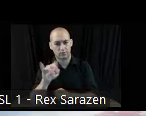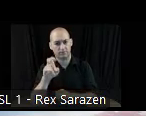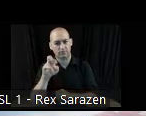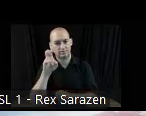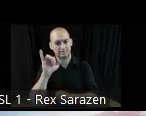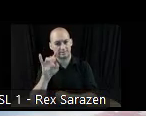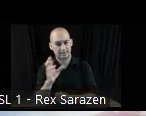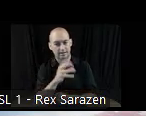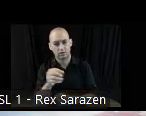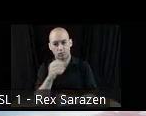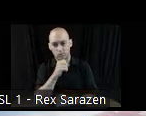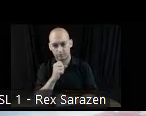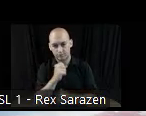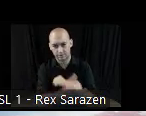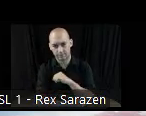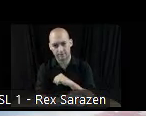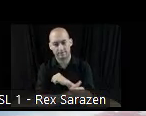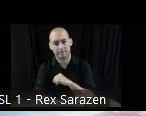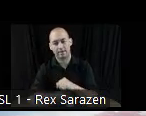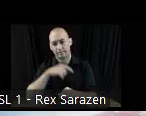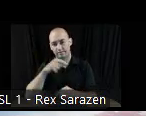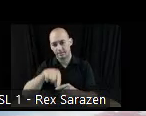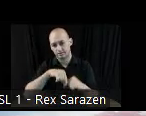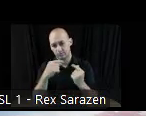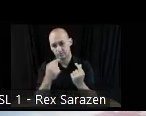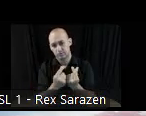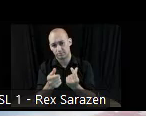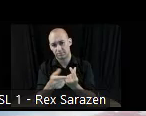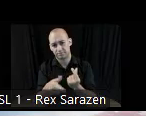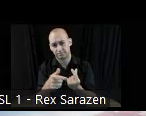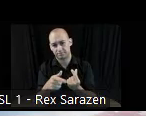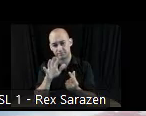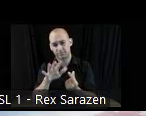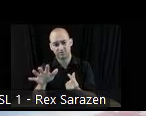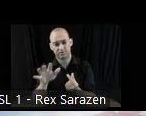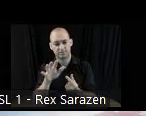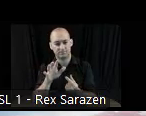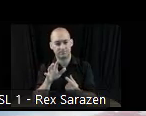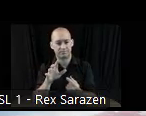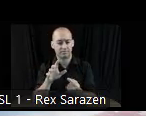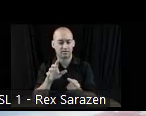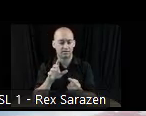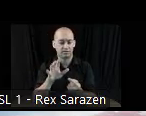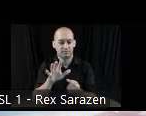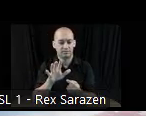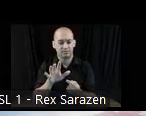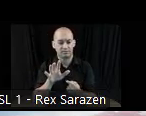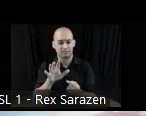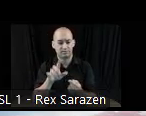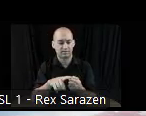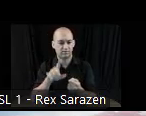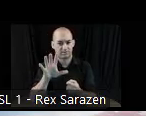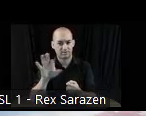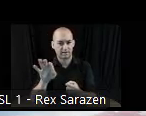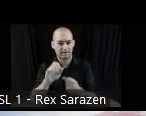County. So of this group, 55 to 59 years of age, there are